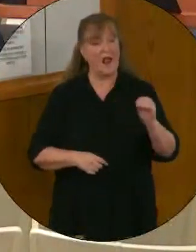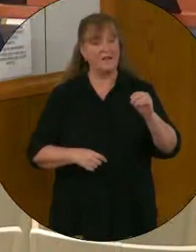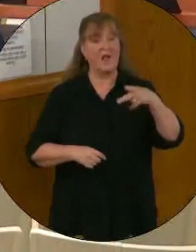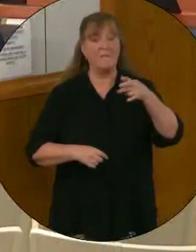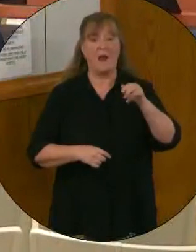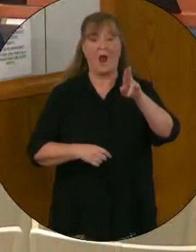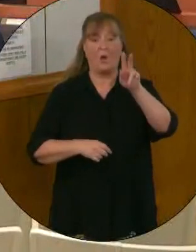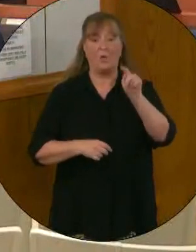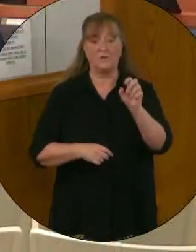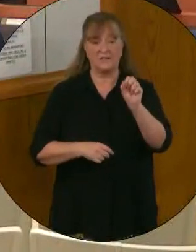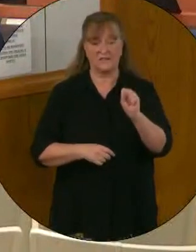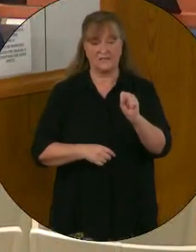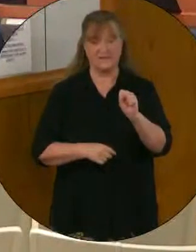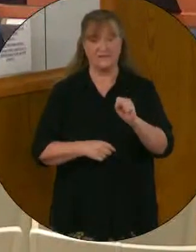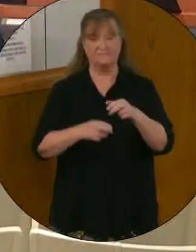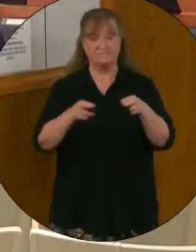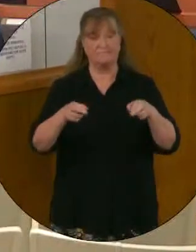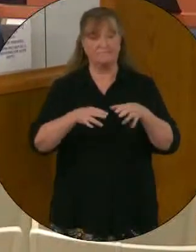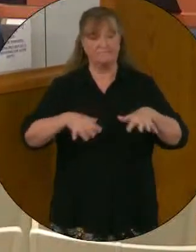Paiutes.